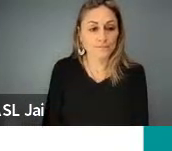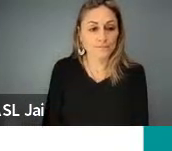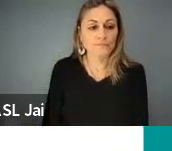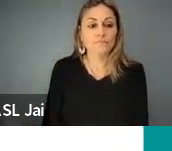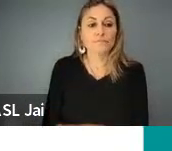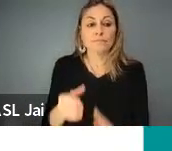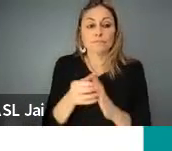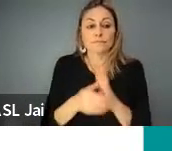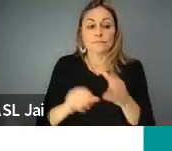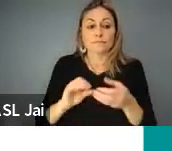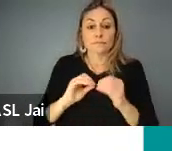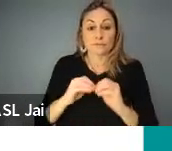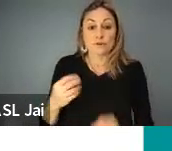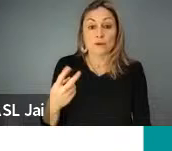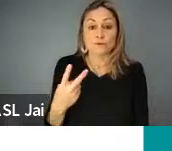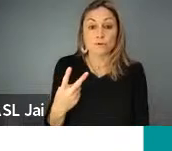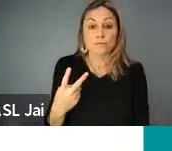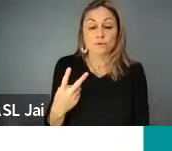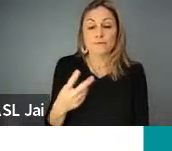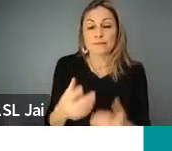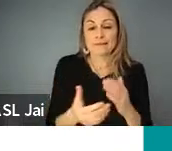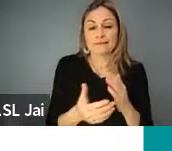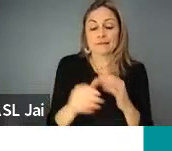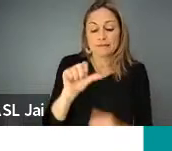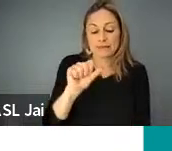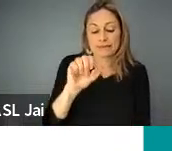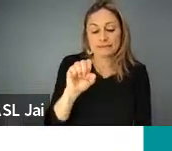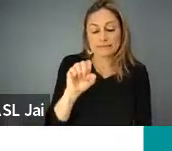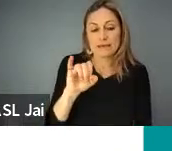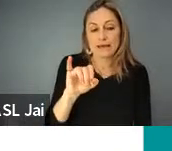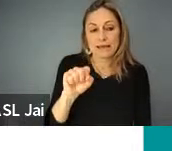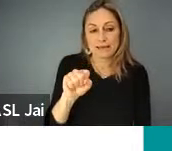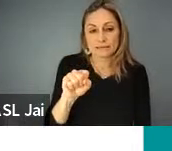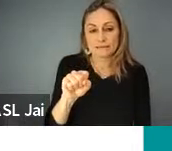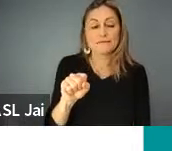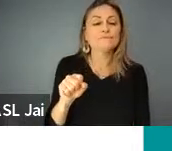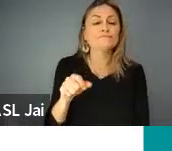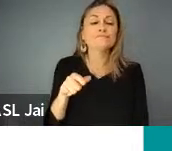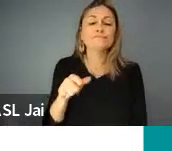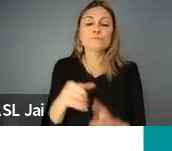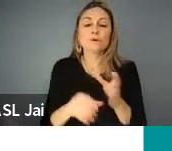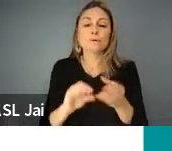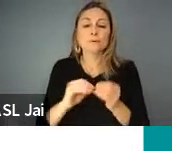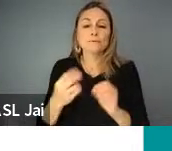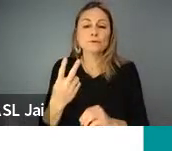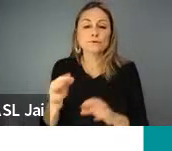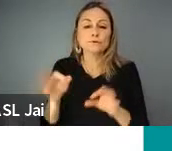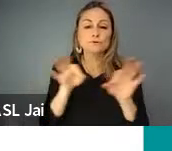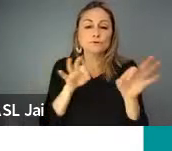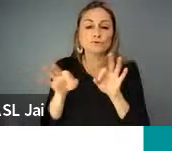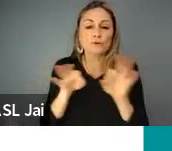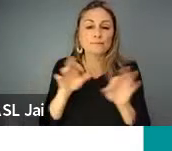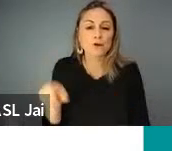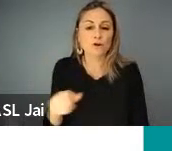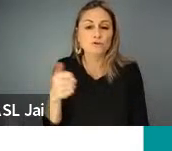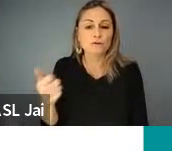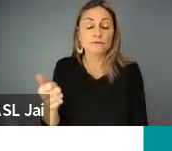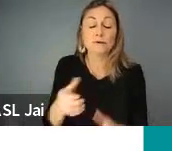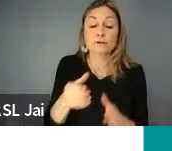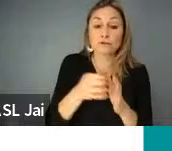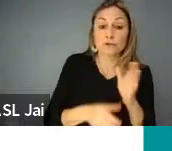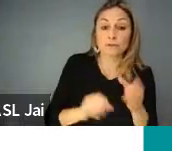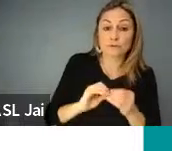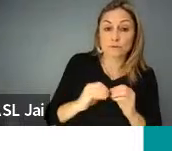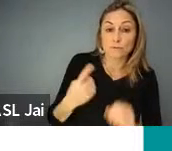Chapter 2 of the Supplemental Environmental Impact Statement is a description of the alternatives. So chapter 1